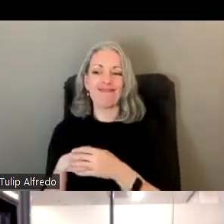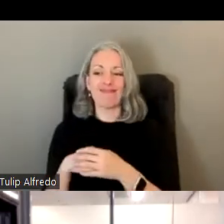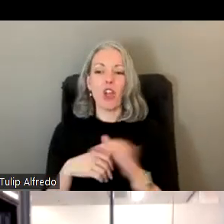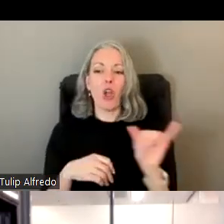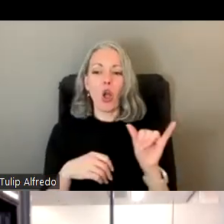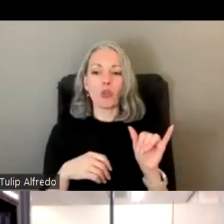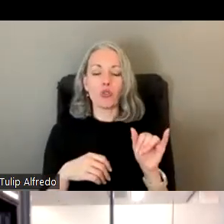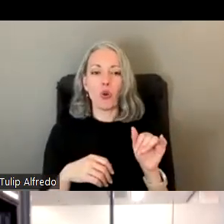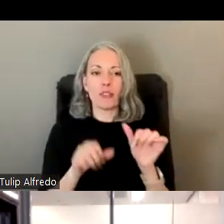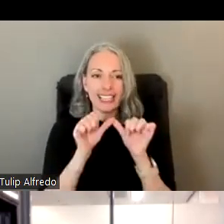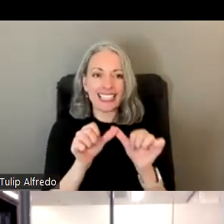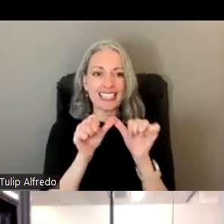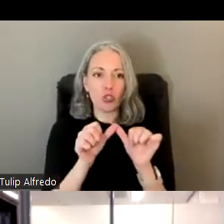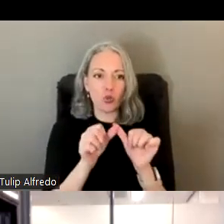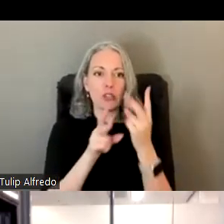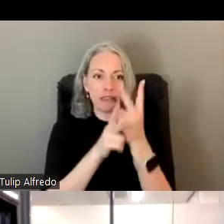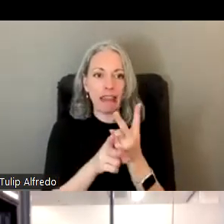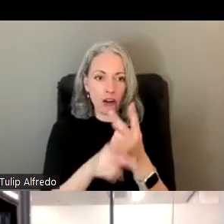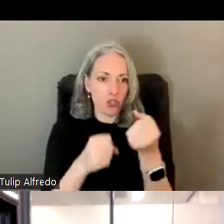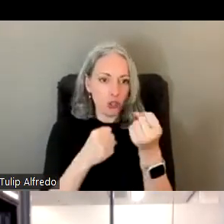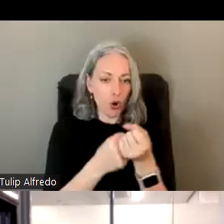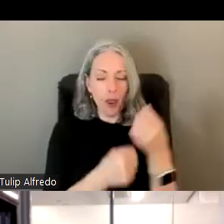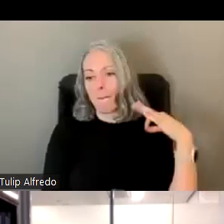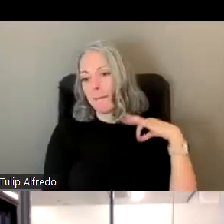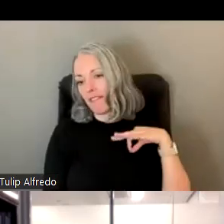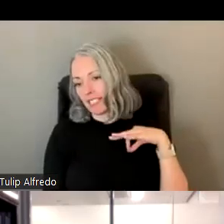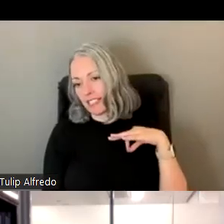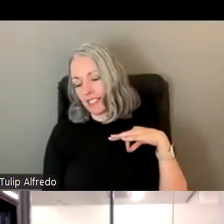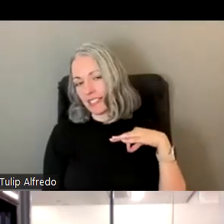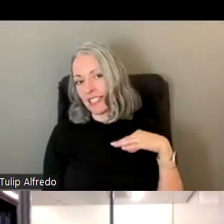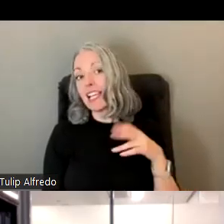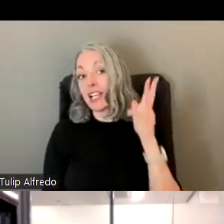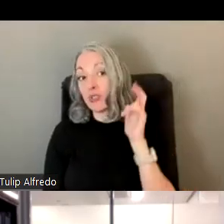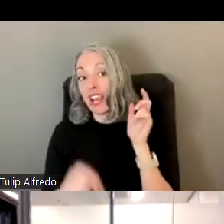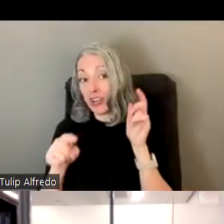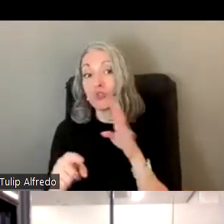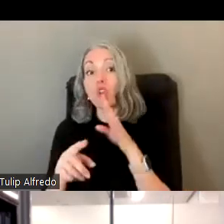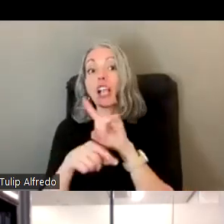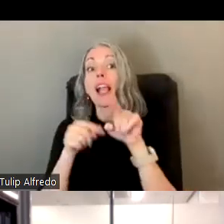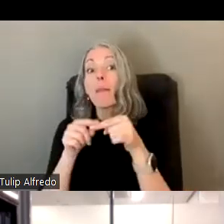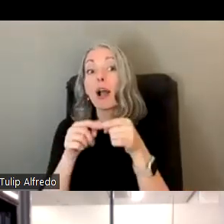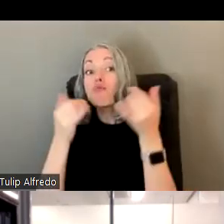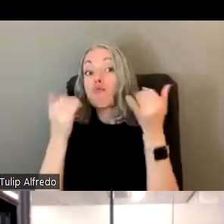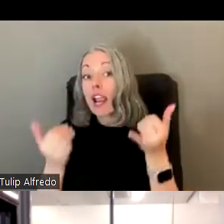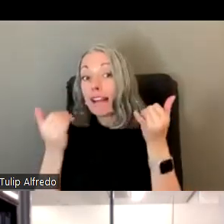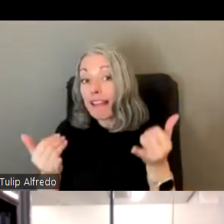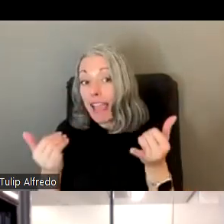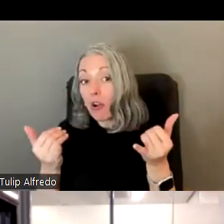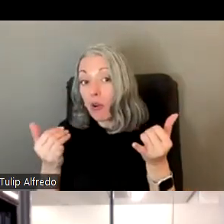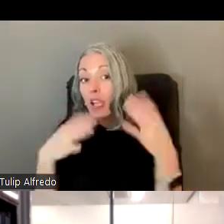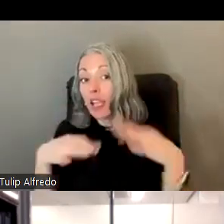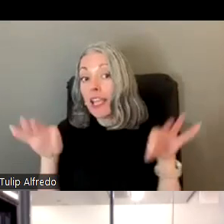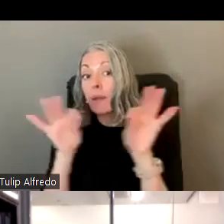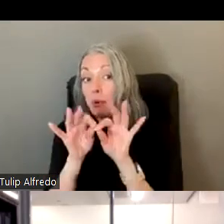the long-term services and supports benefits. Yes. So I hear you talking about right now, the one that's important of